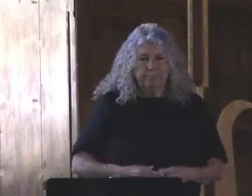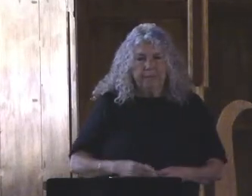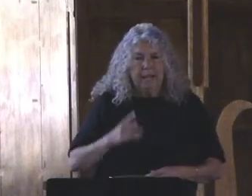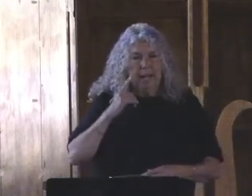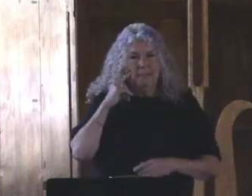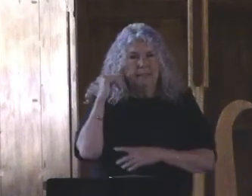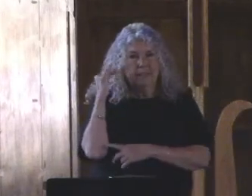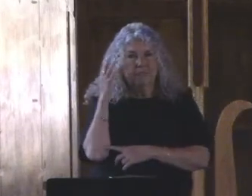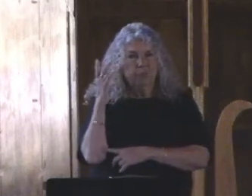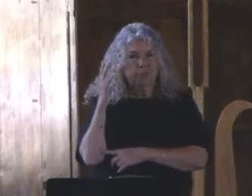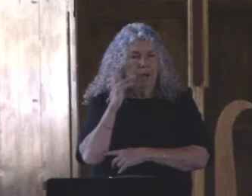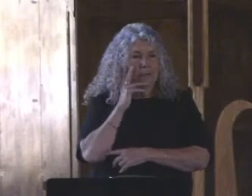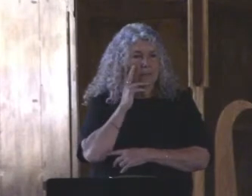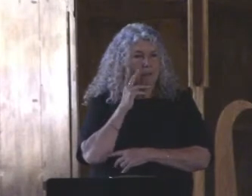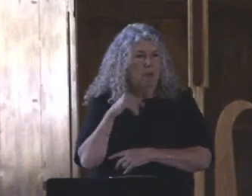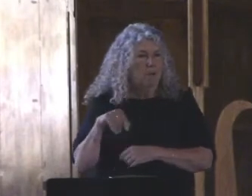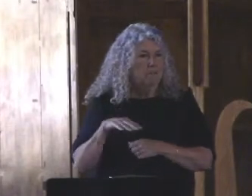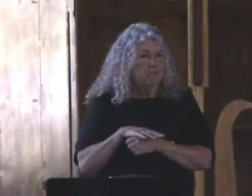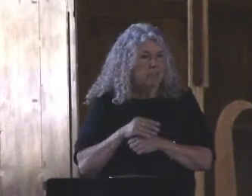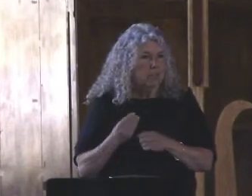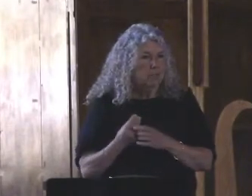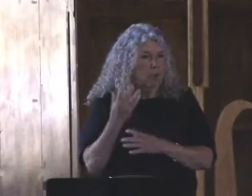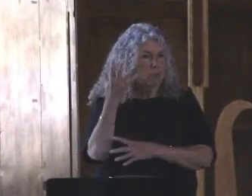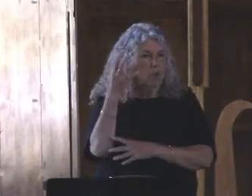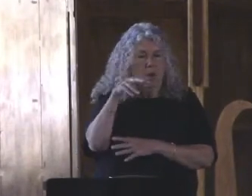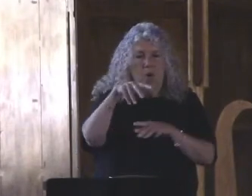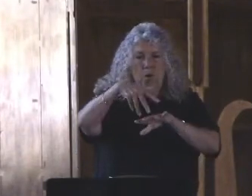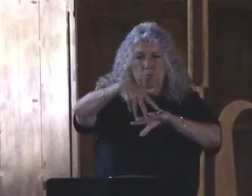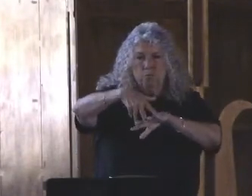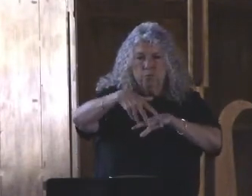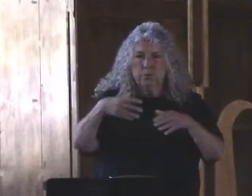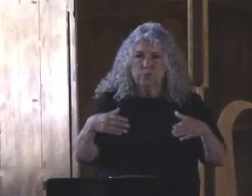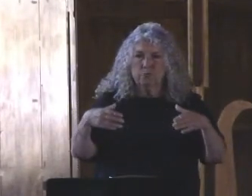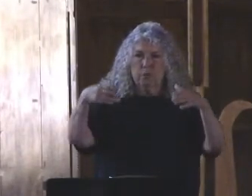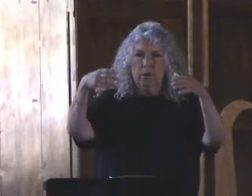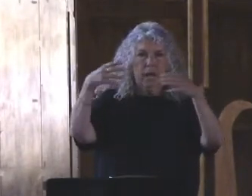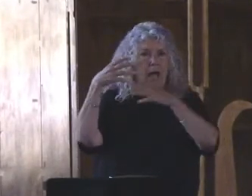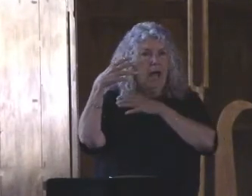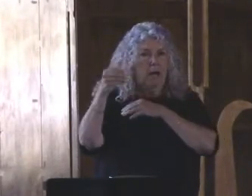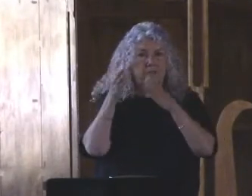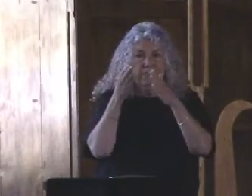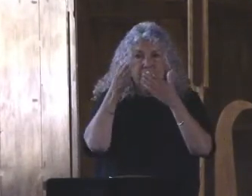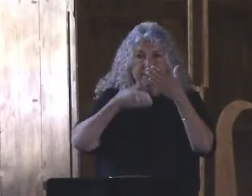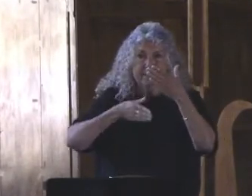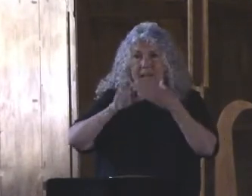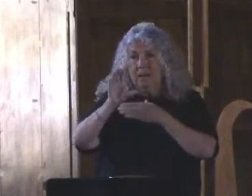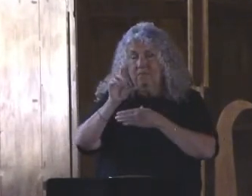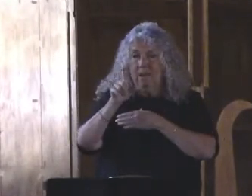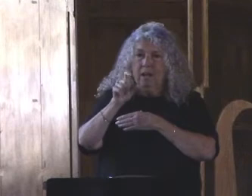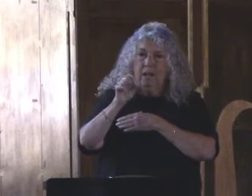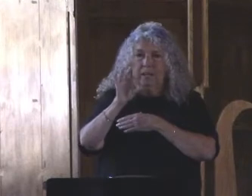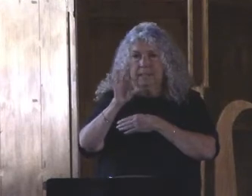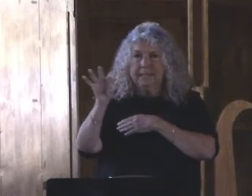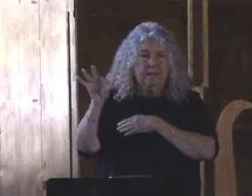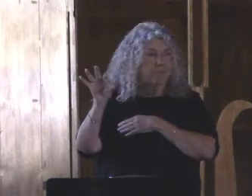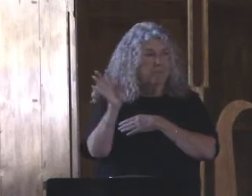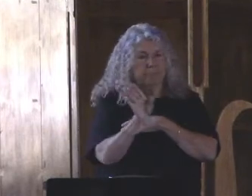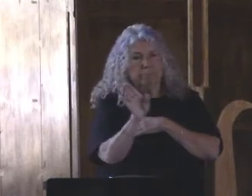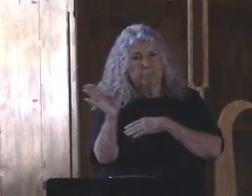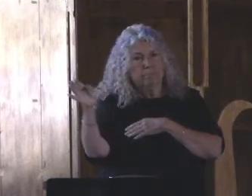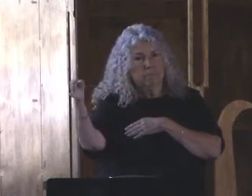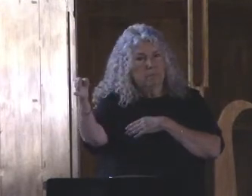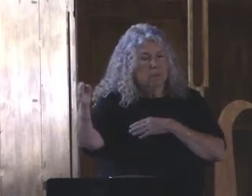think of a tree that I once saw, a fully grown tree with roots and a trunk that was growing out of the side of a cliff, first like this, then like